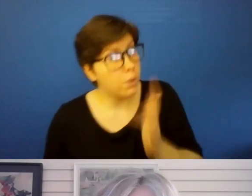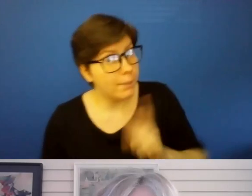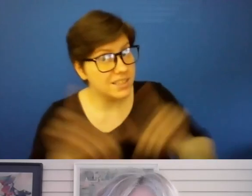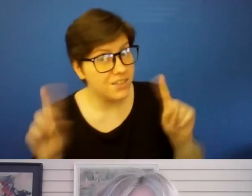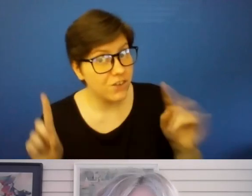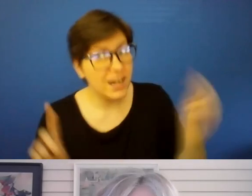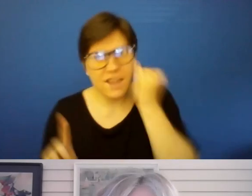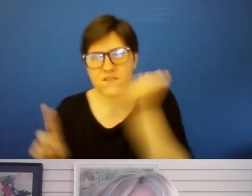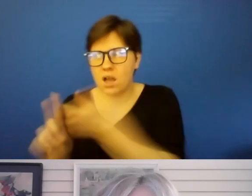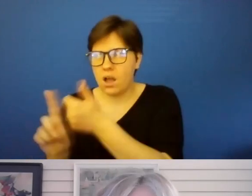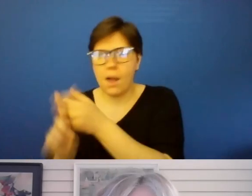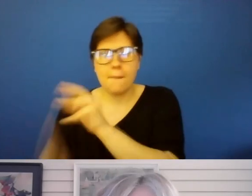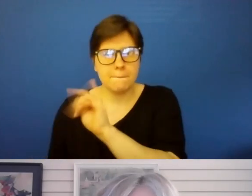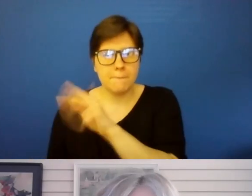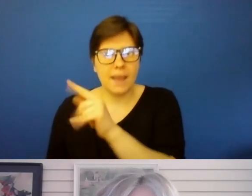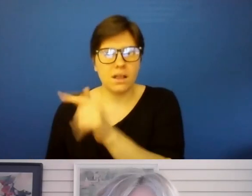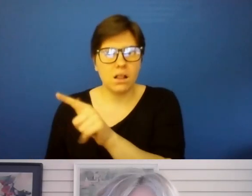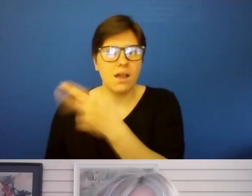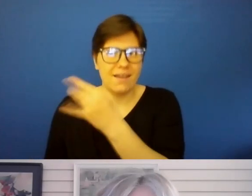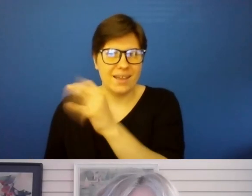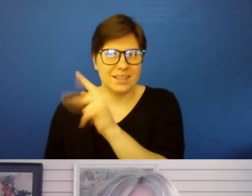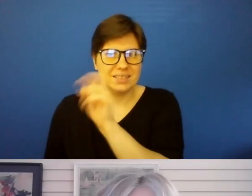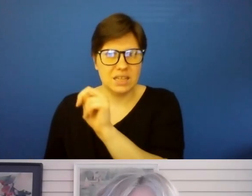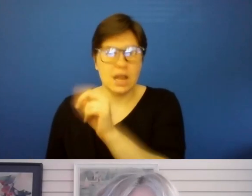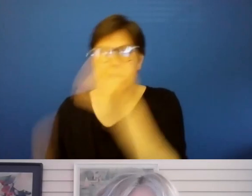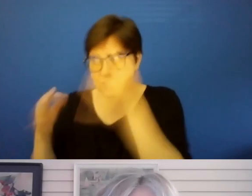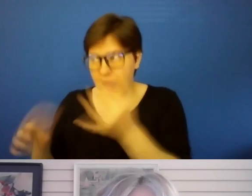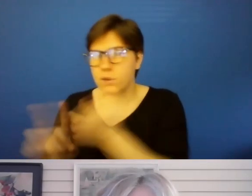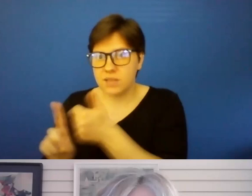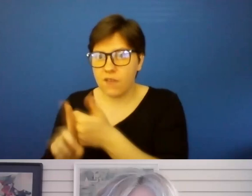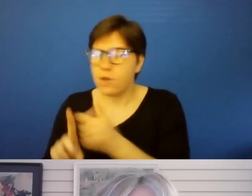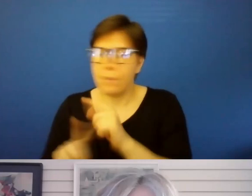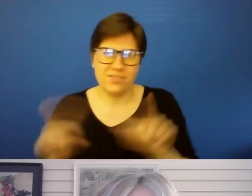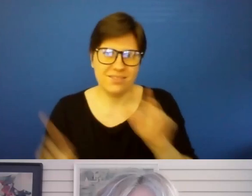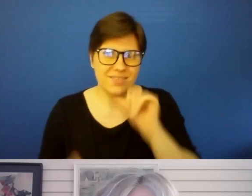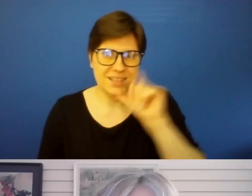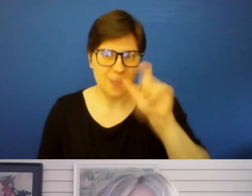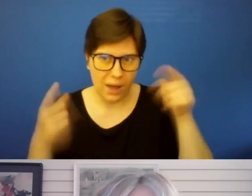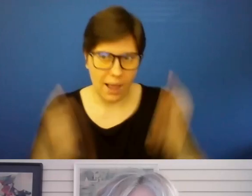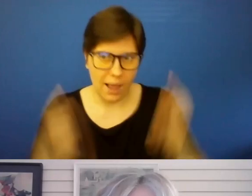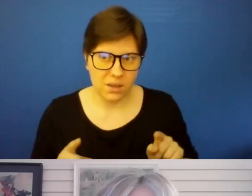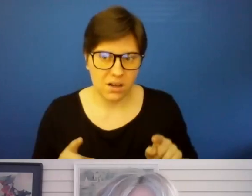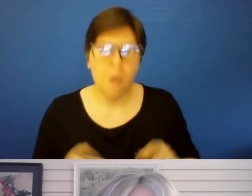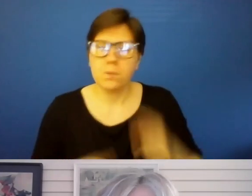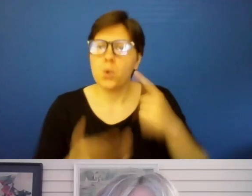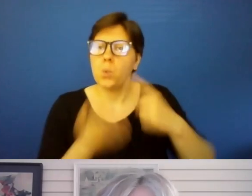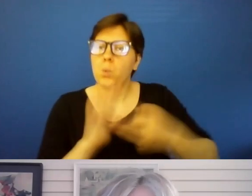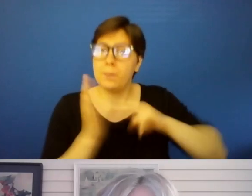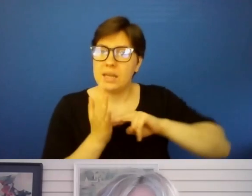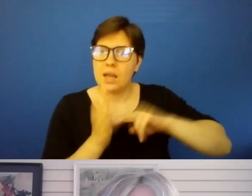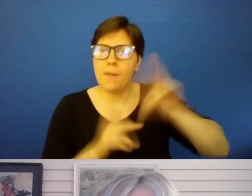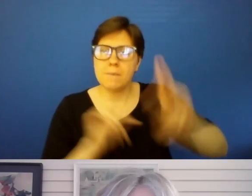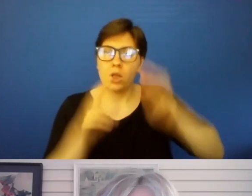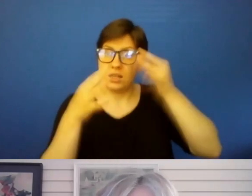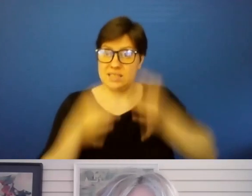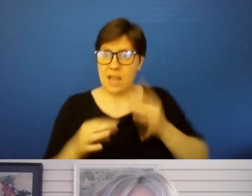Michael Hickson made that decision for himself, but that's not what happened. We're talking about people making decisions for themselves. So